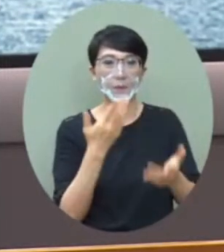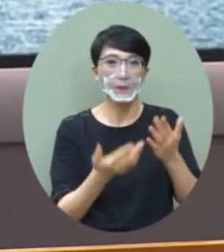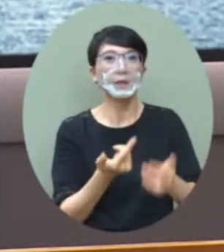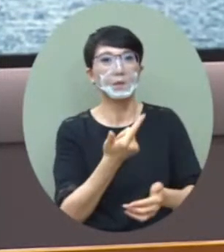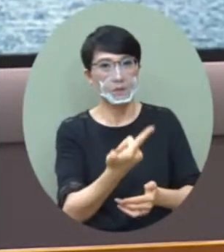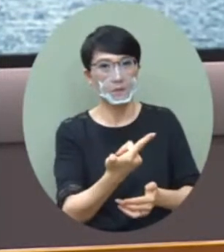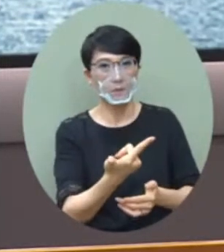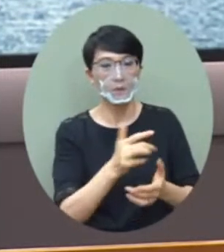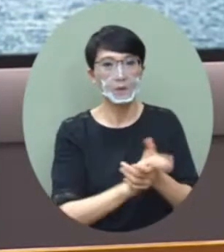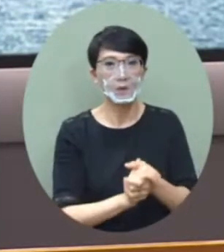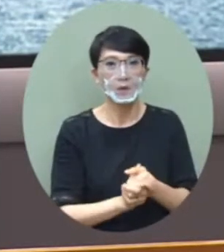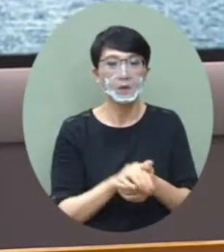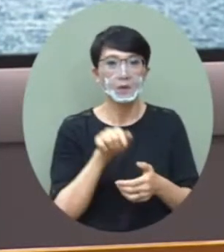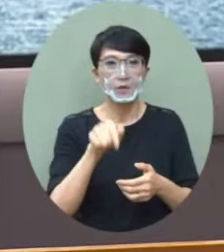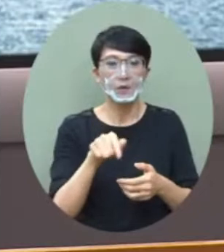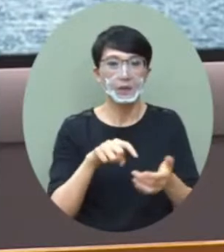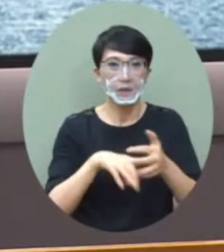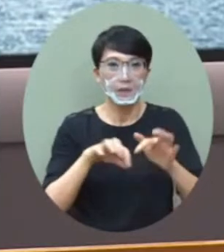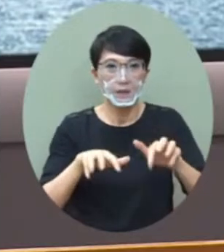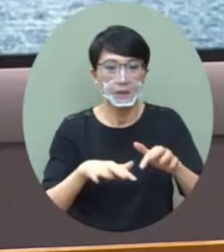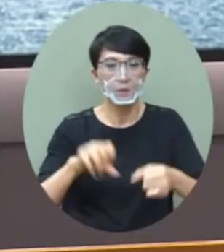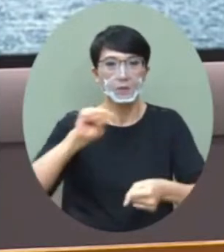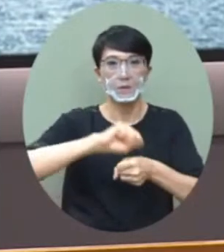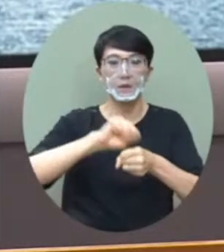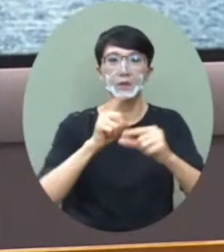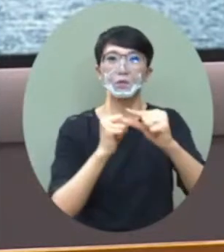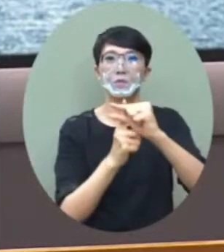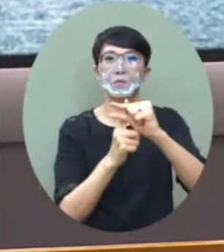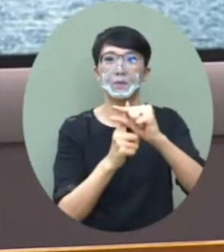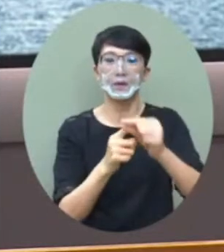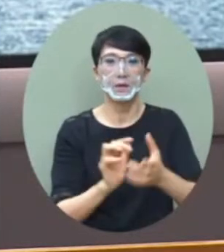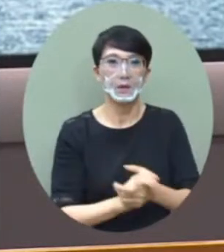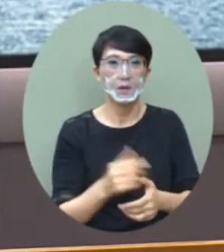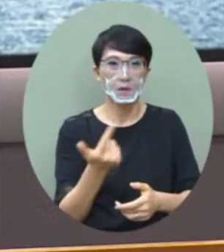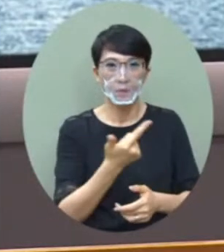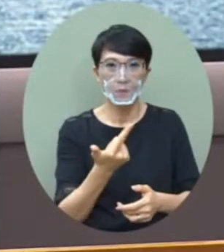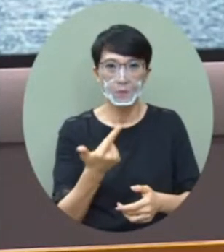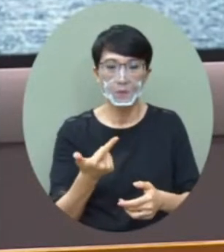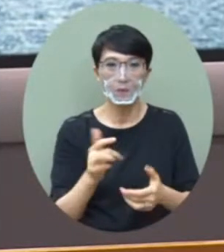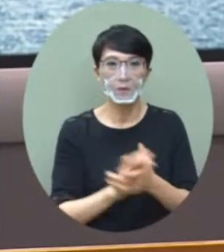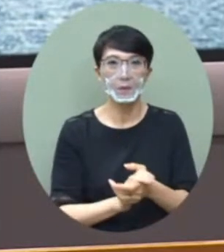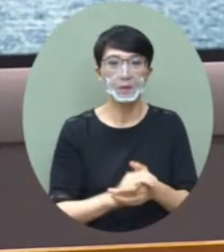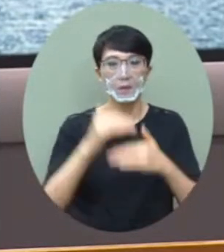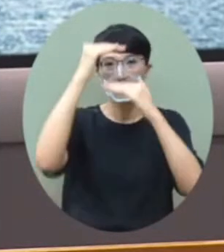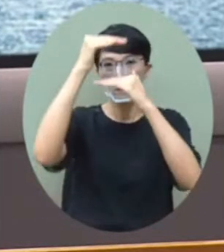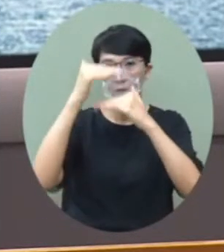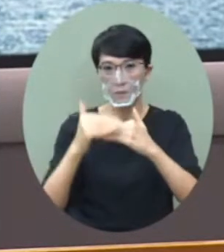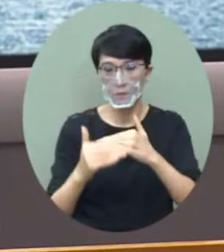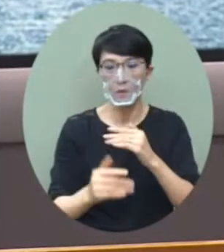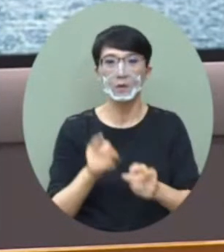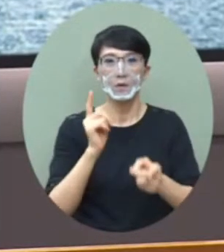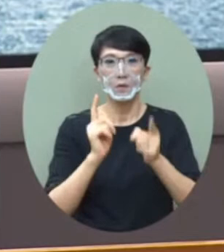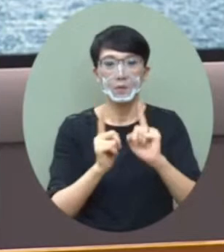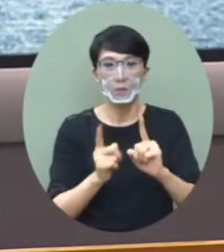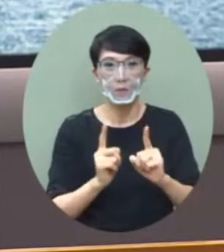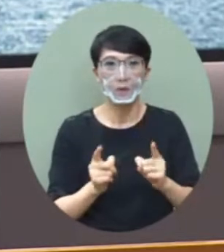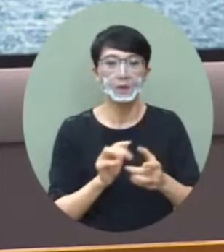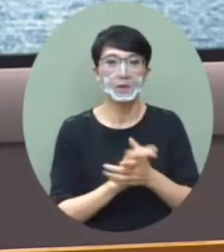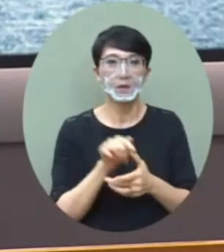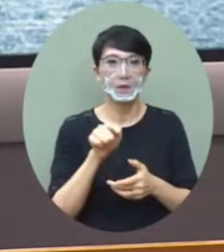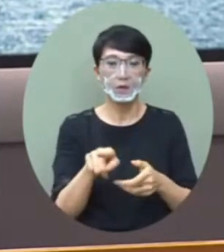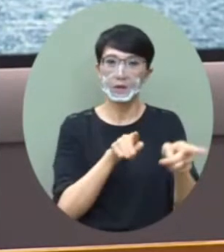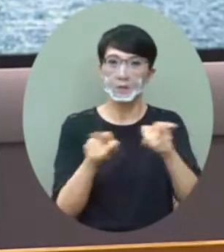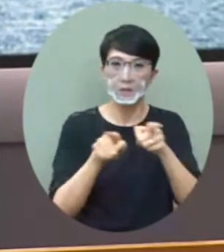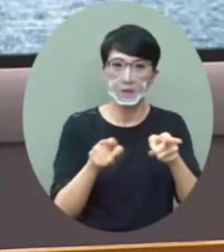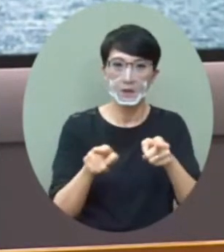course, they use Chinese more often in their daily communication. So we've